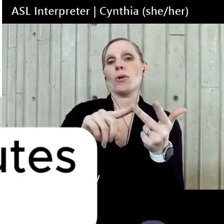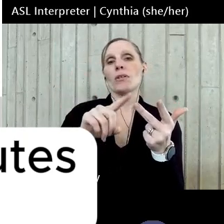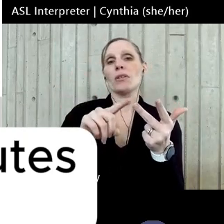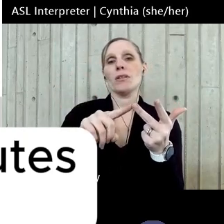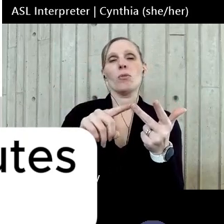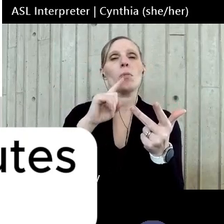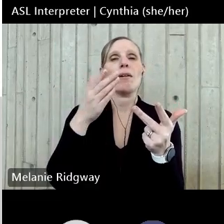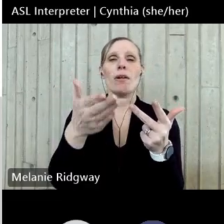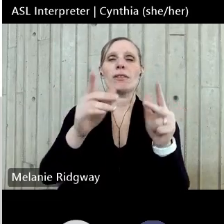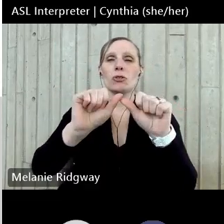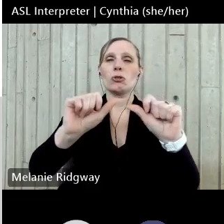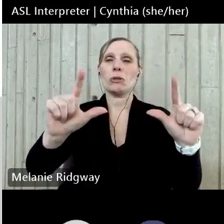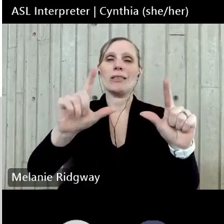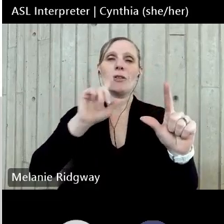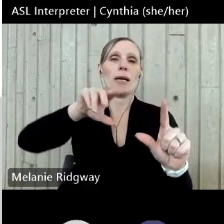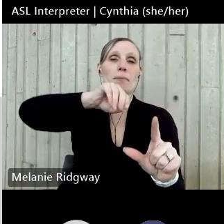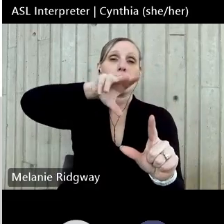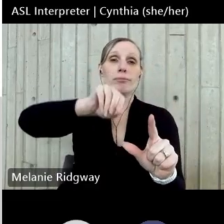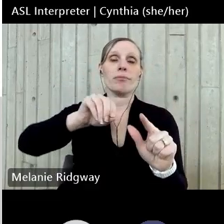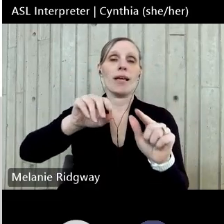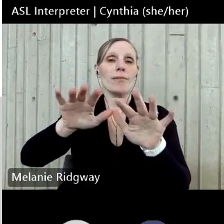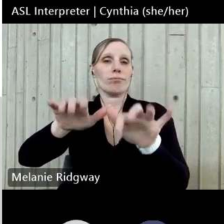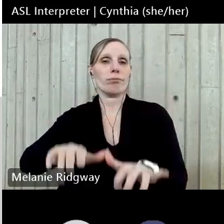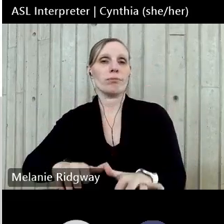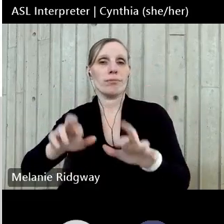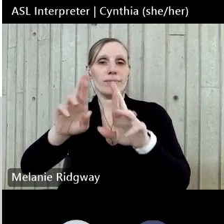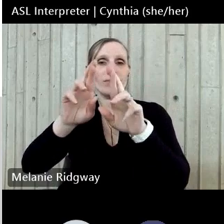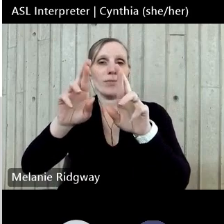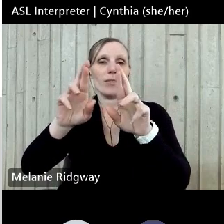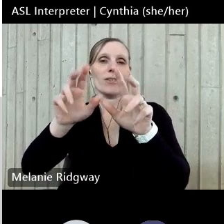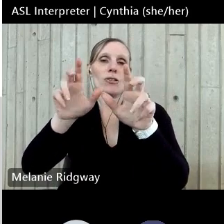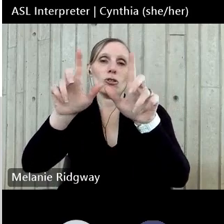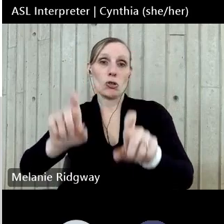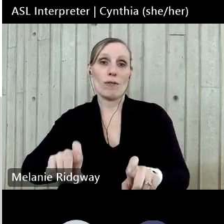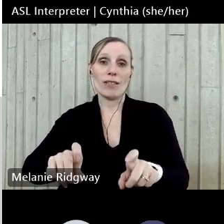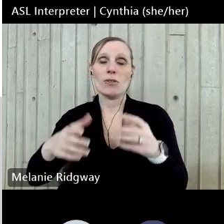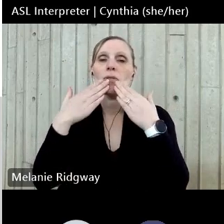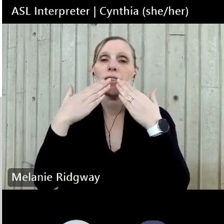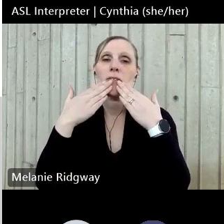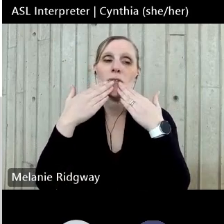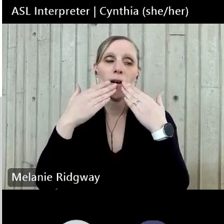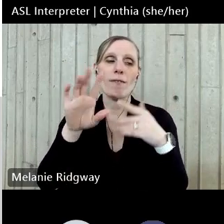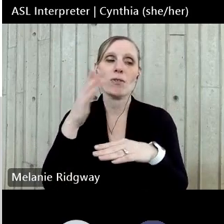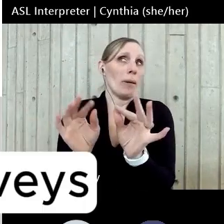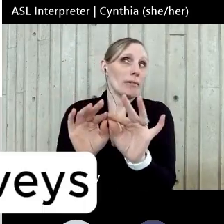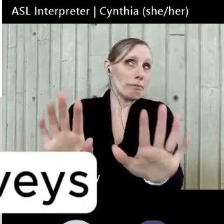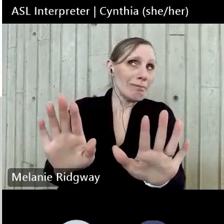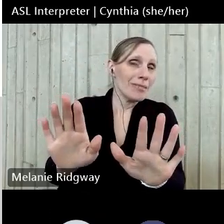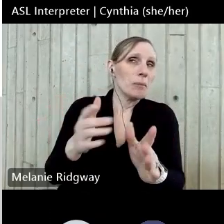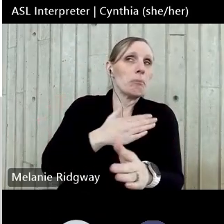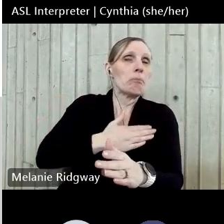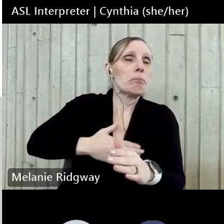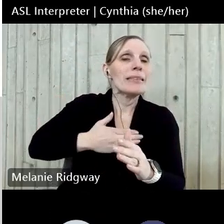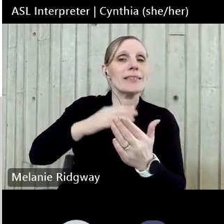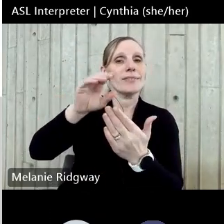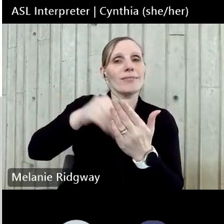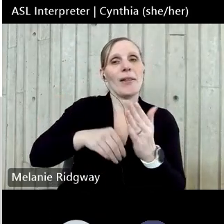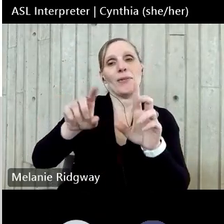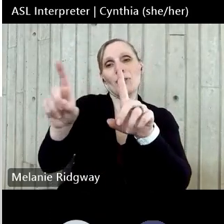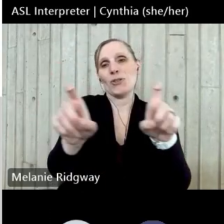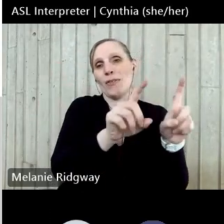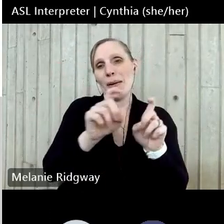minutes. With that said, thank you. Have a great rest of the day. Thanks again. It's my